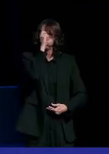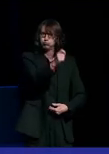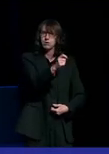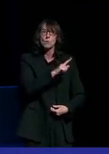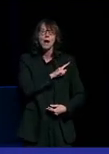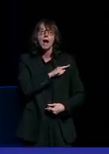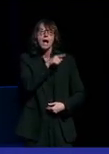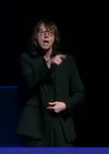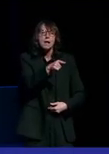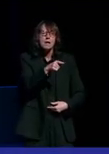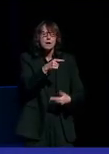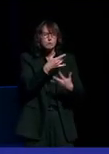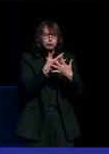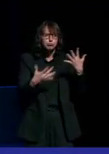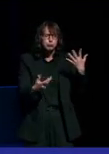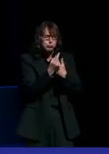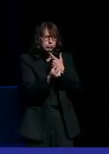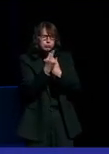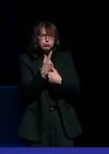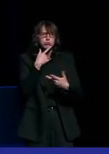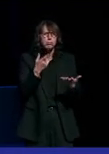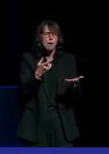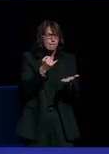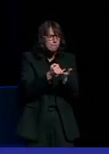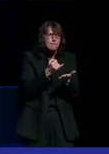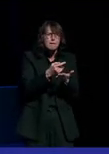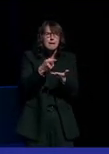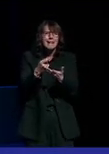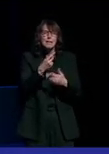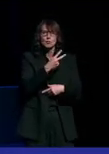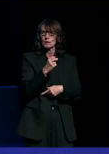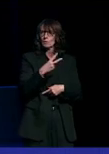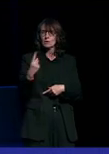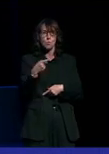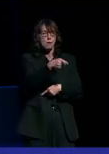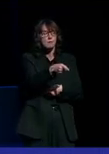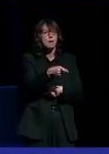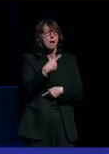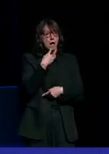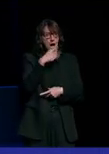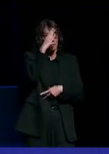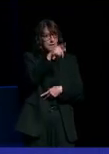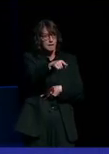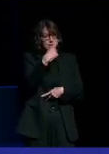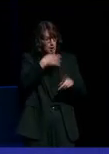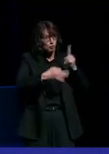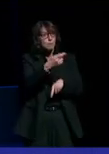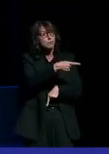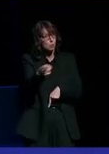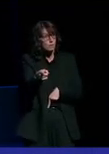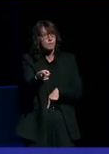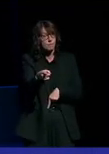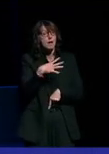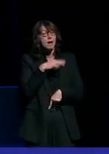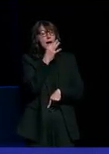pollution incidents in 2021. I'll be polite. Could do better. And I asked